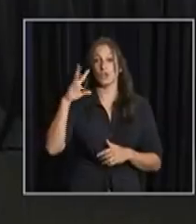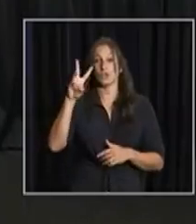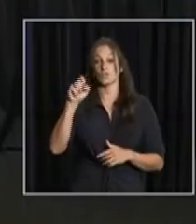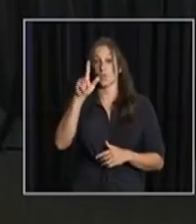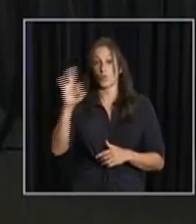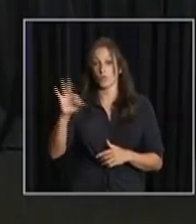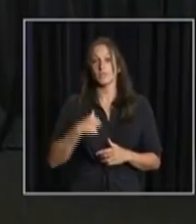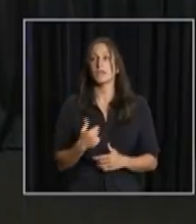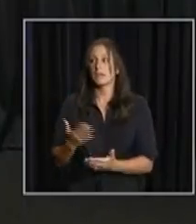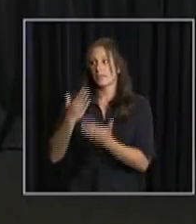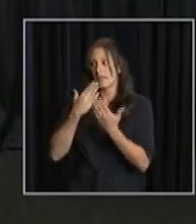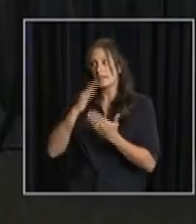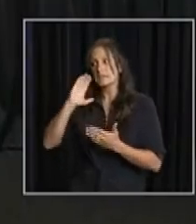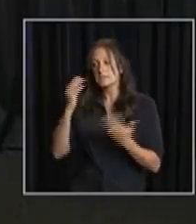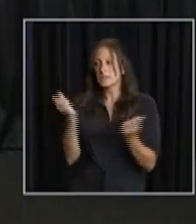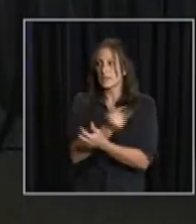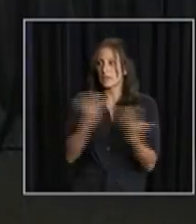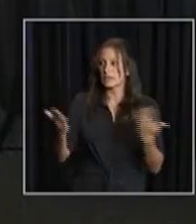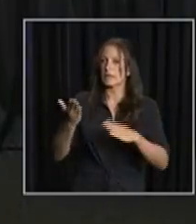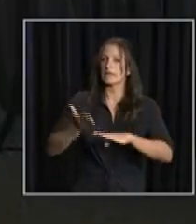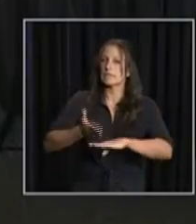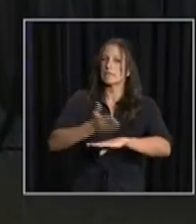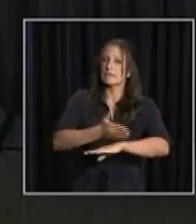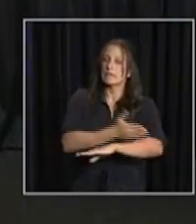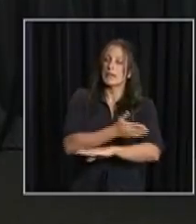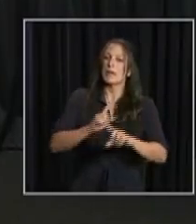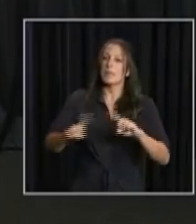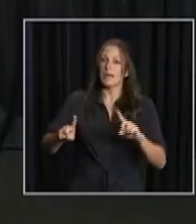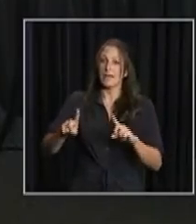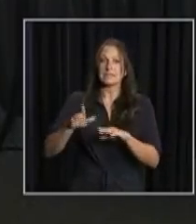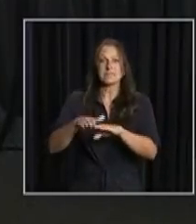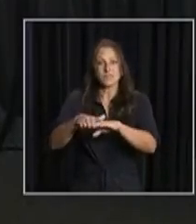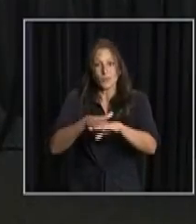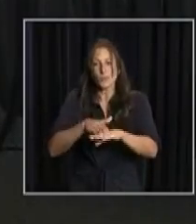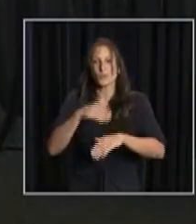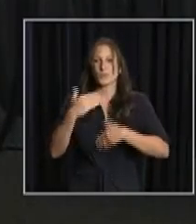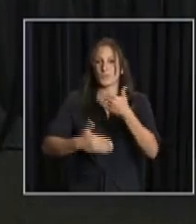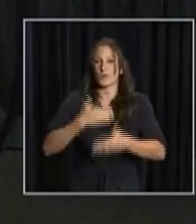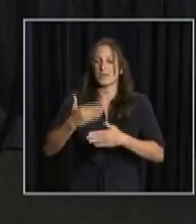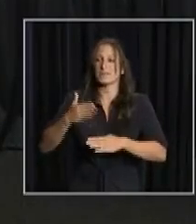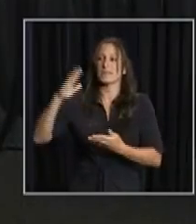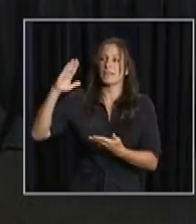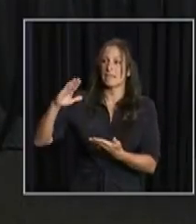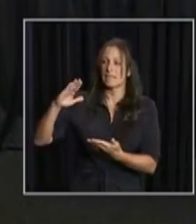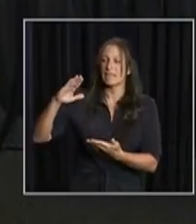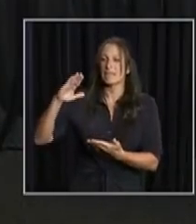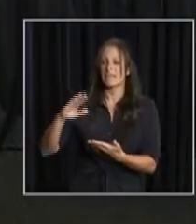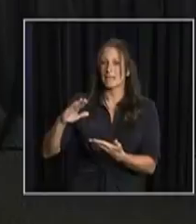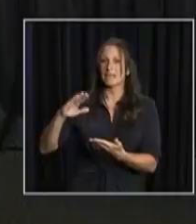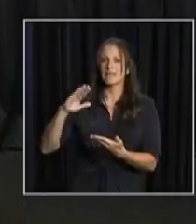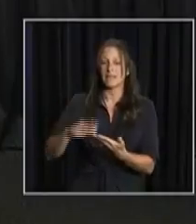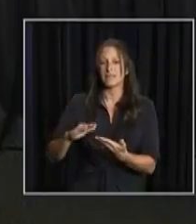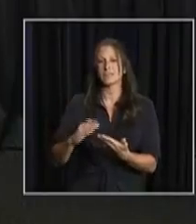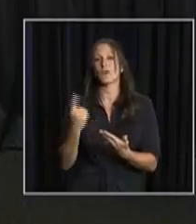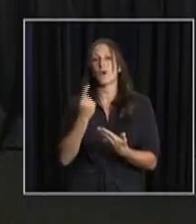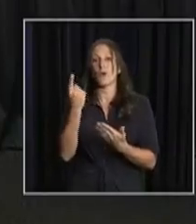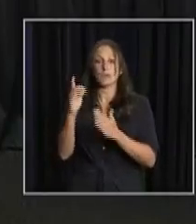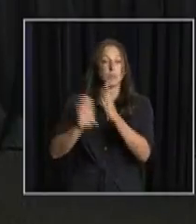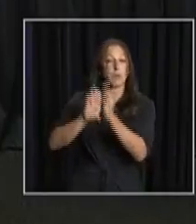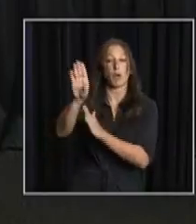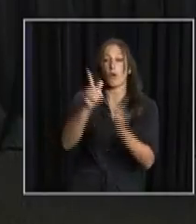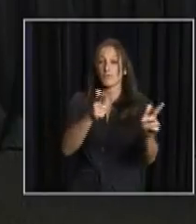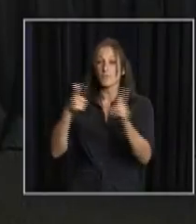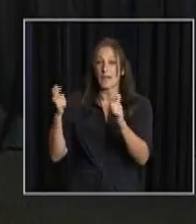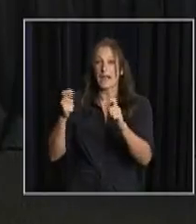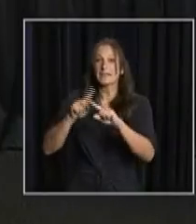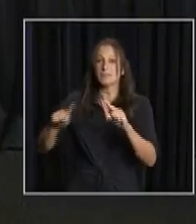right way, but it's a slow way down. Every time we've gone through this, our third major wave, it always goes up fast, but it takes a long